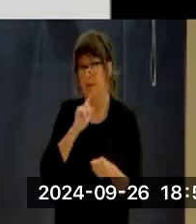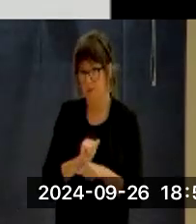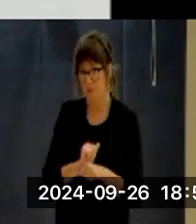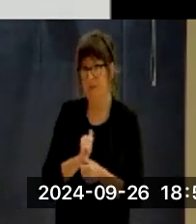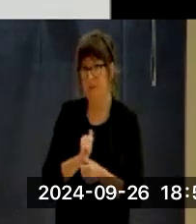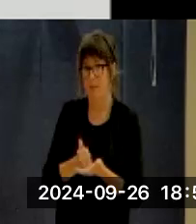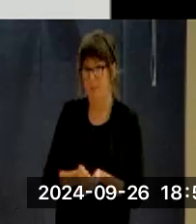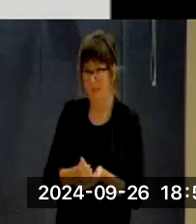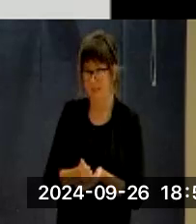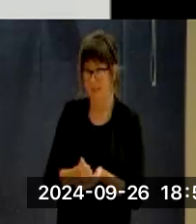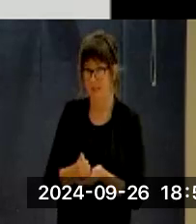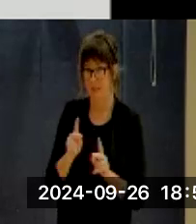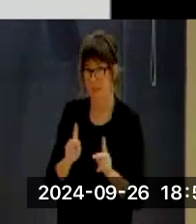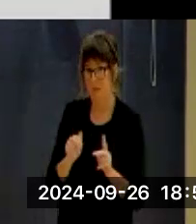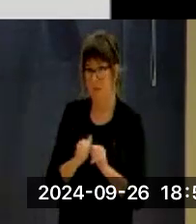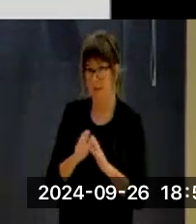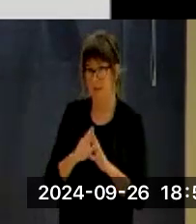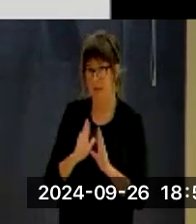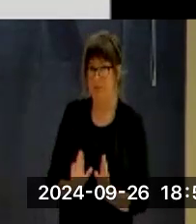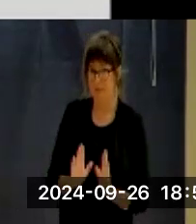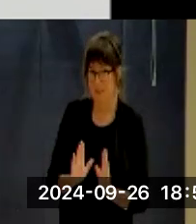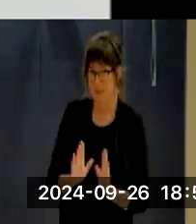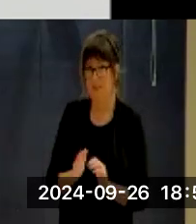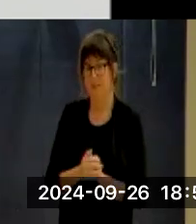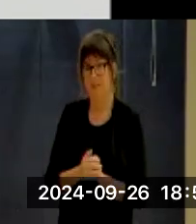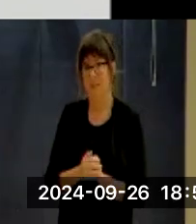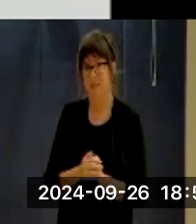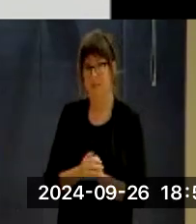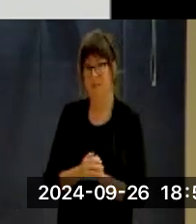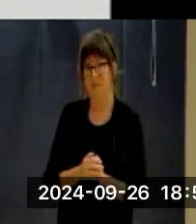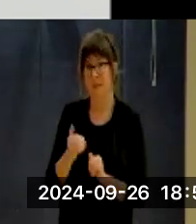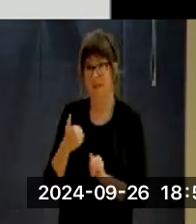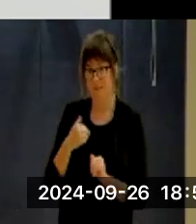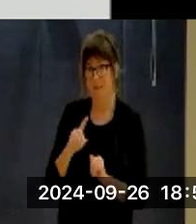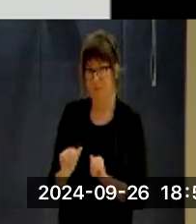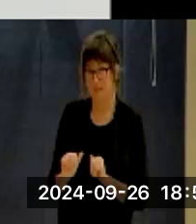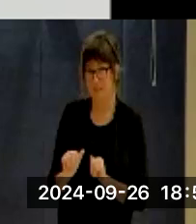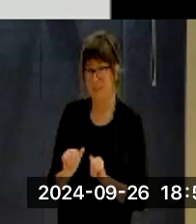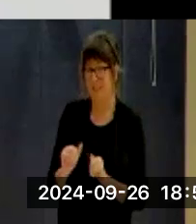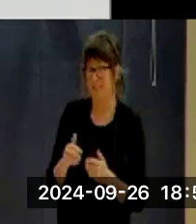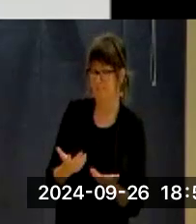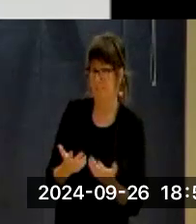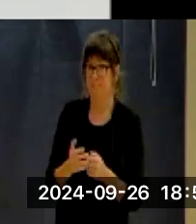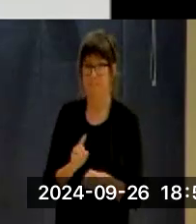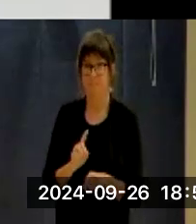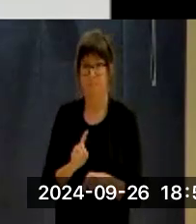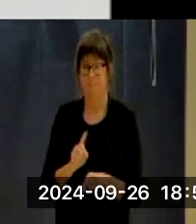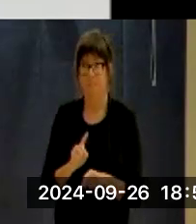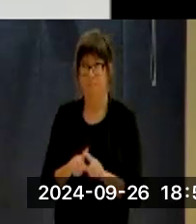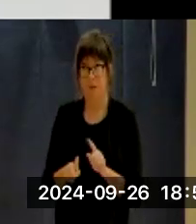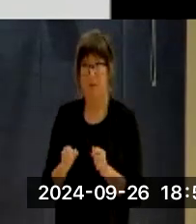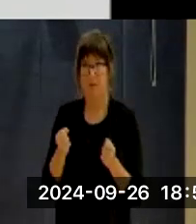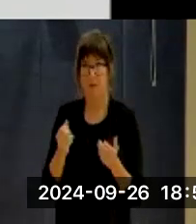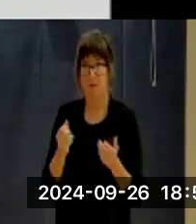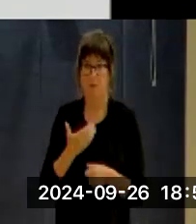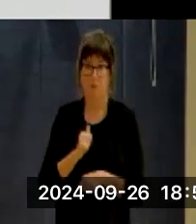helping people who are unhoused with a variety of disabilities. But in a lot of the work that we do, we